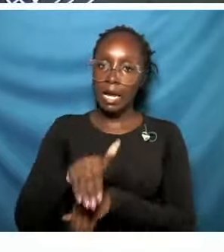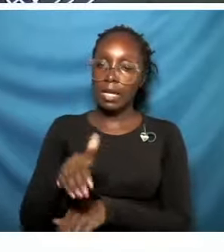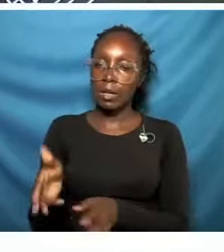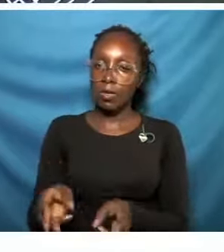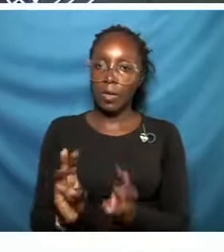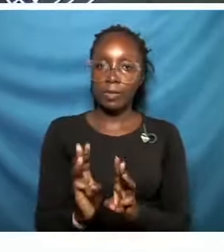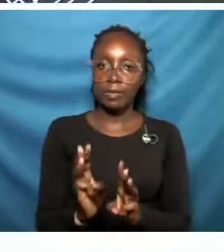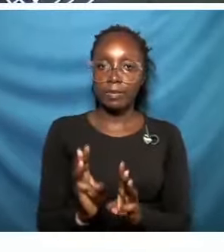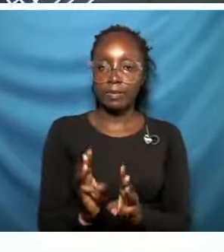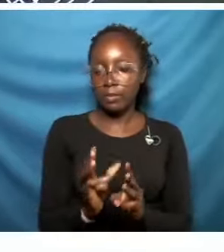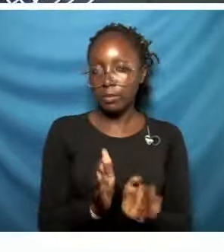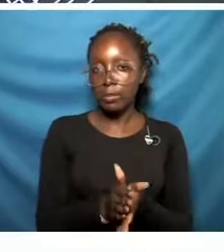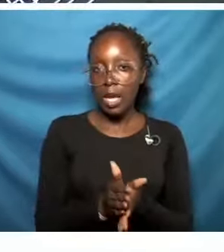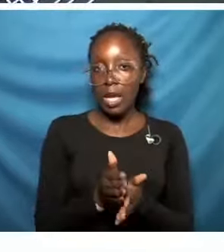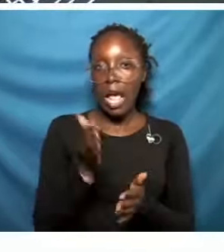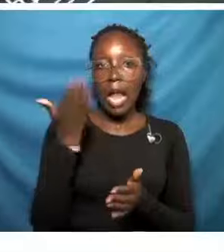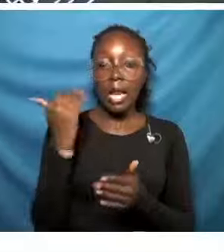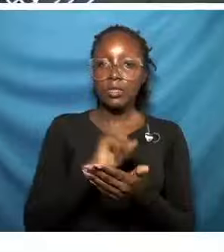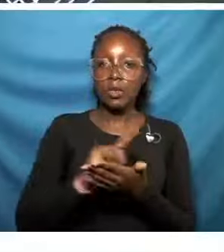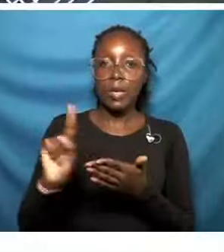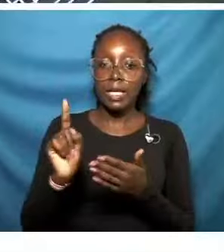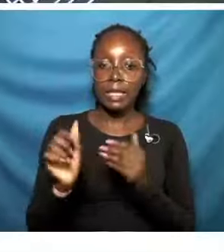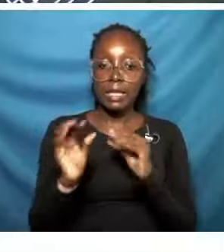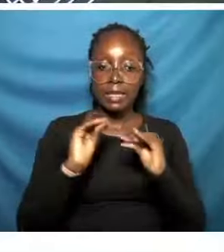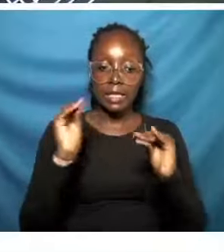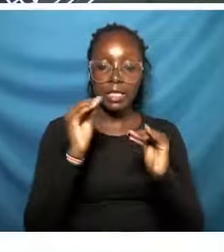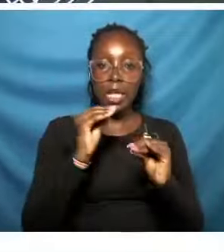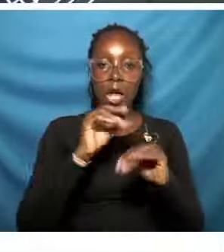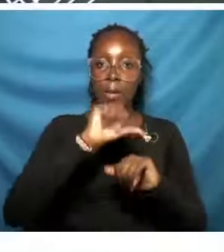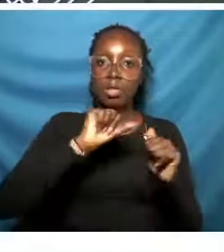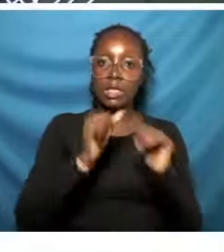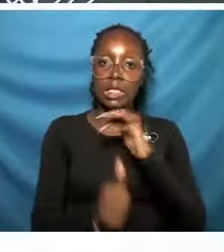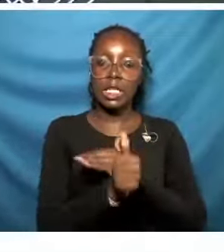taught us about the danger of human philosophy.